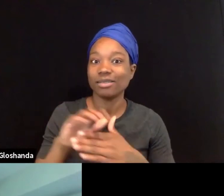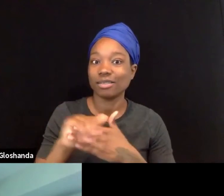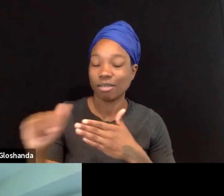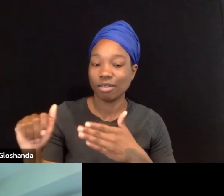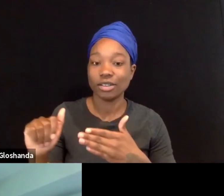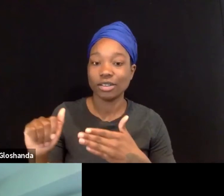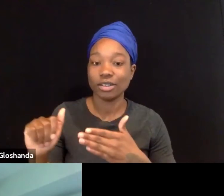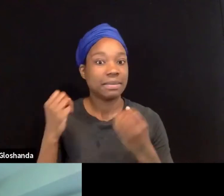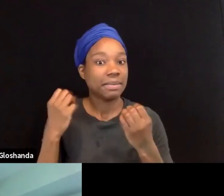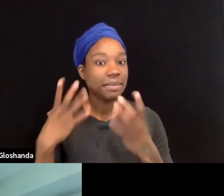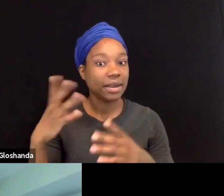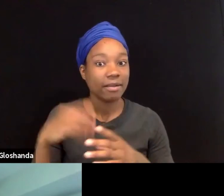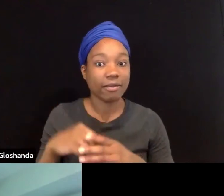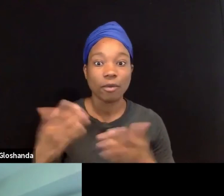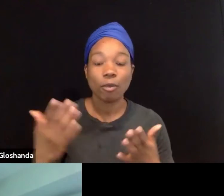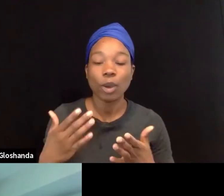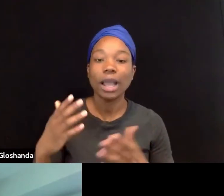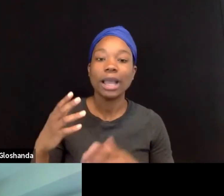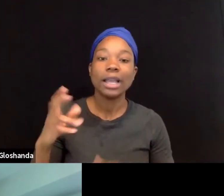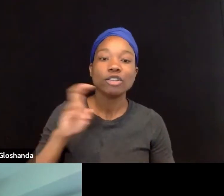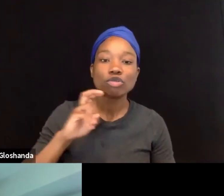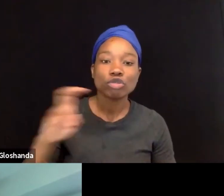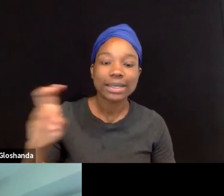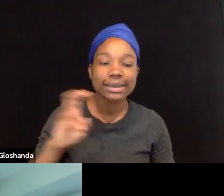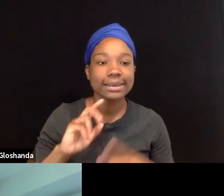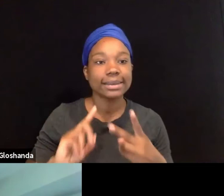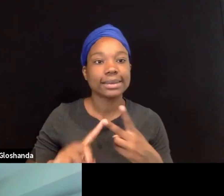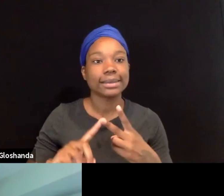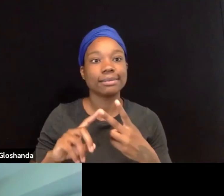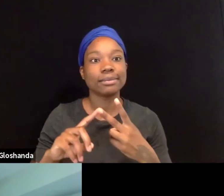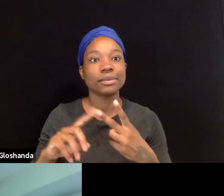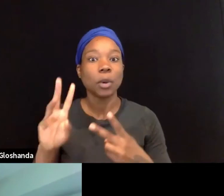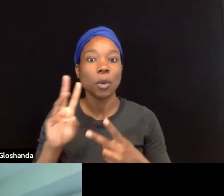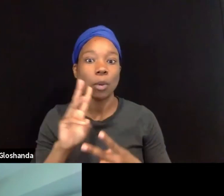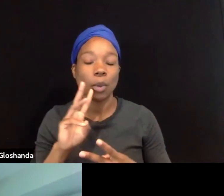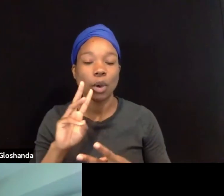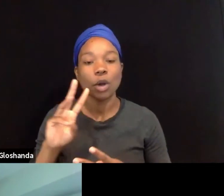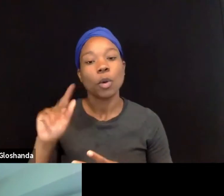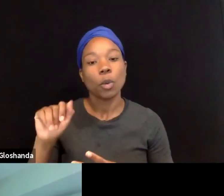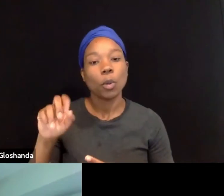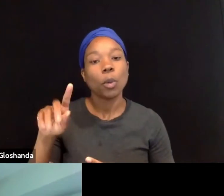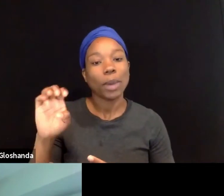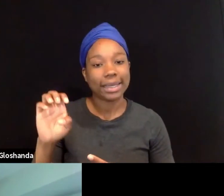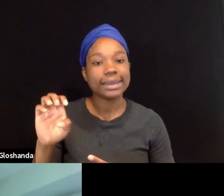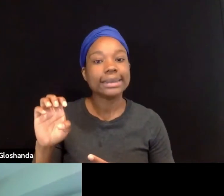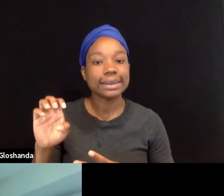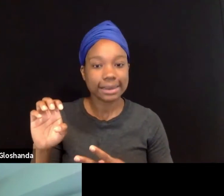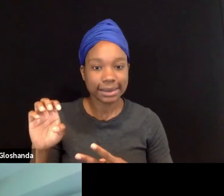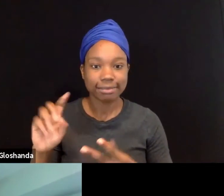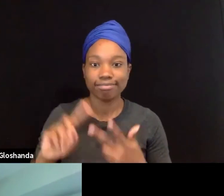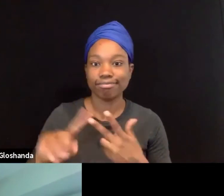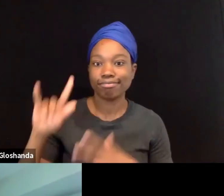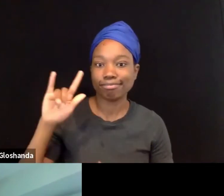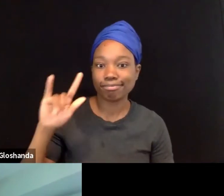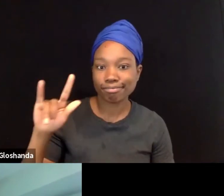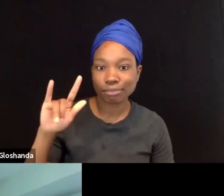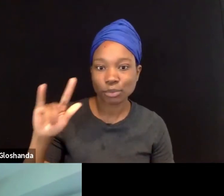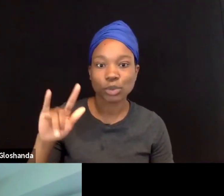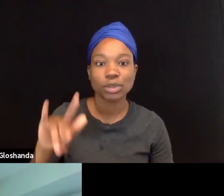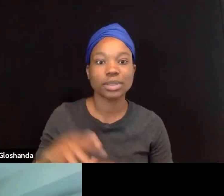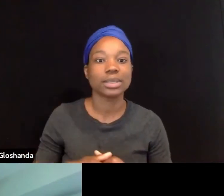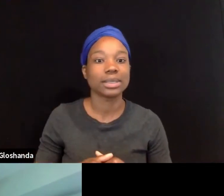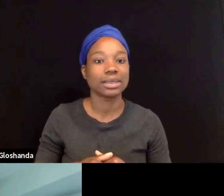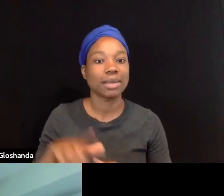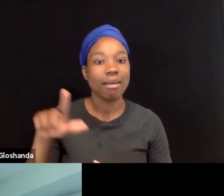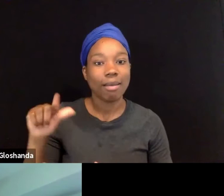including transit, wastewater, roads, and airports. One thing that's not reflected in this chart, but we were